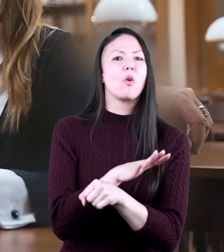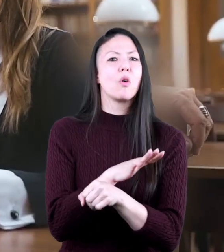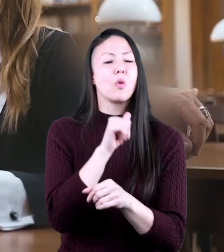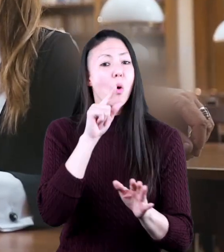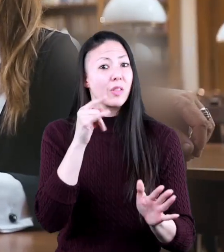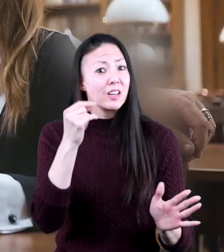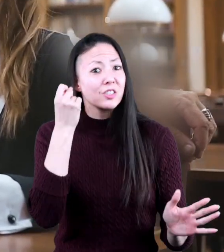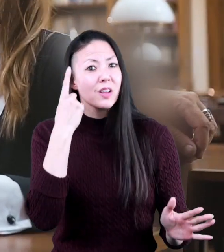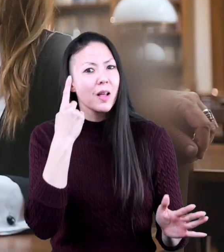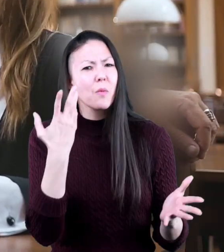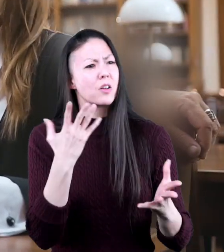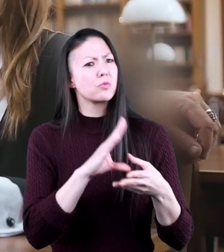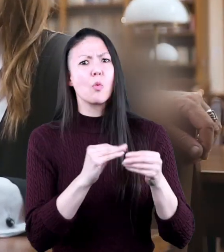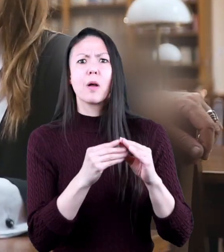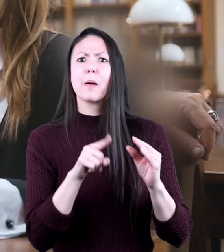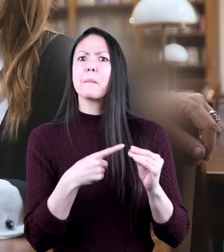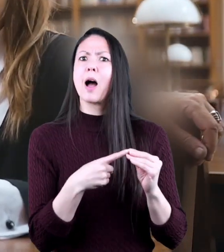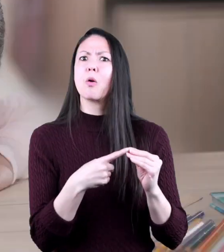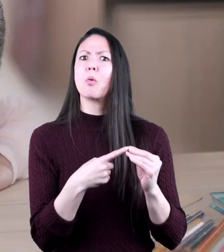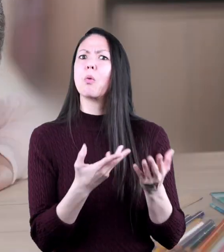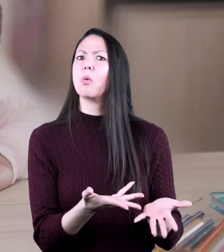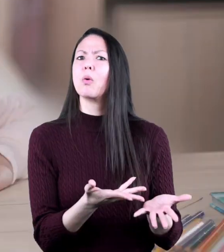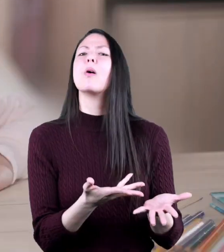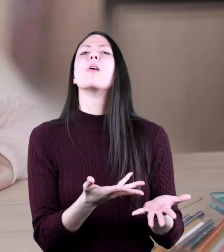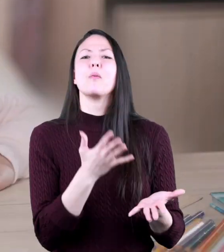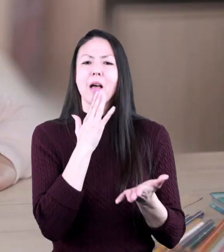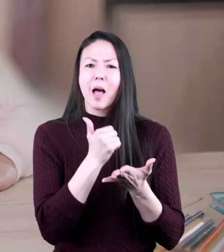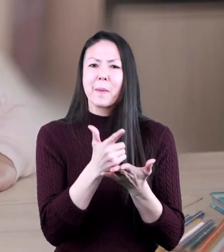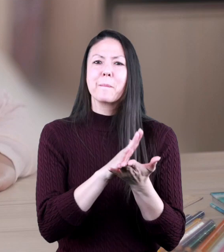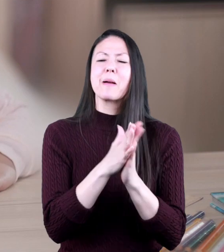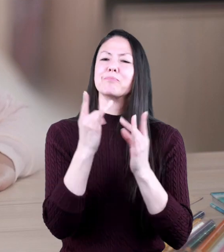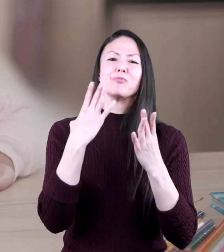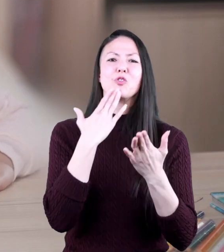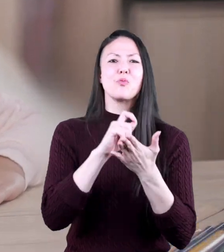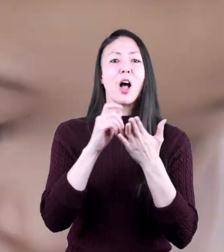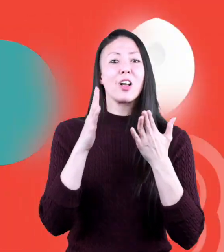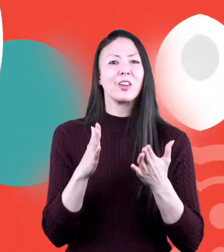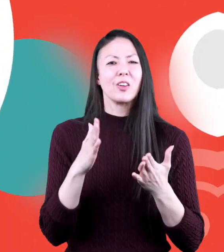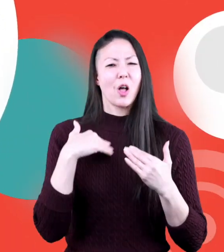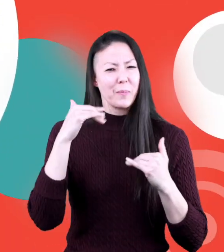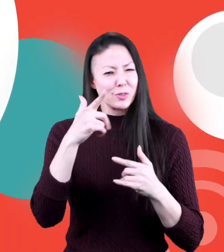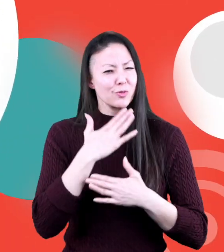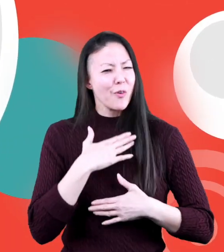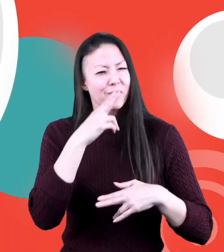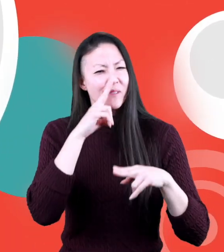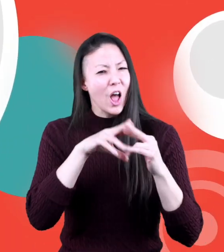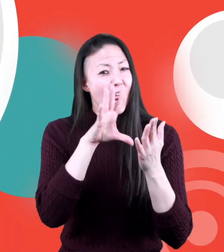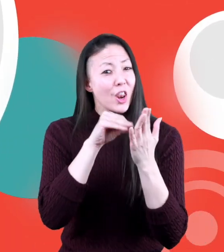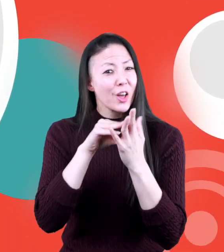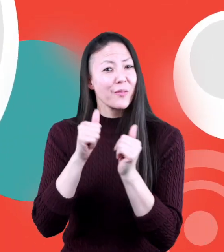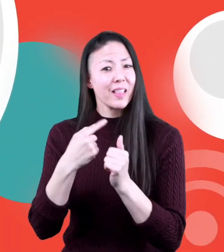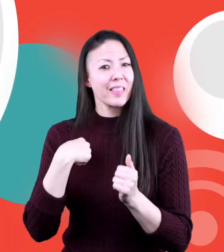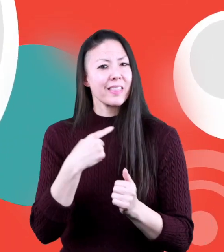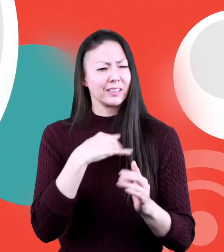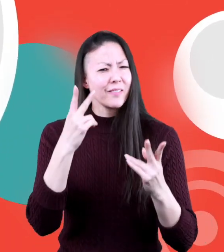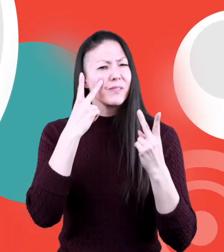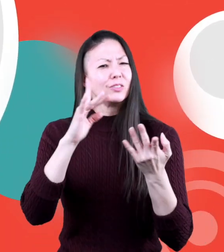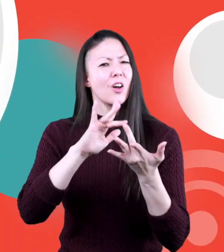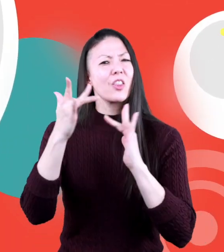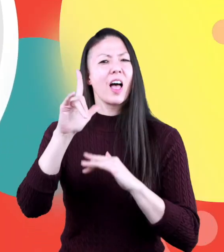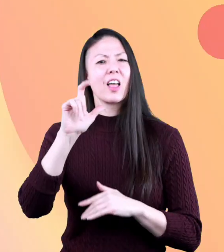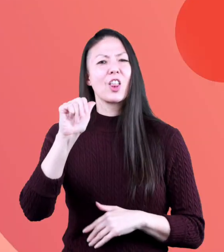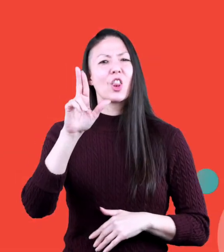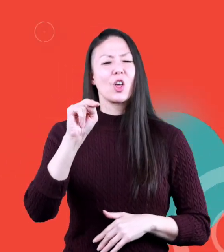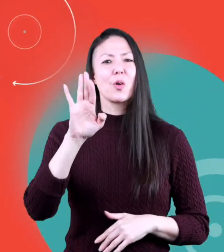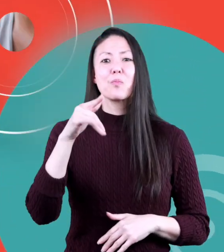only help you understand what the story is about, but will also help you become a better writer. Hope you had fun learning with us.